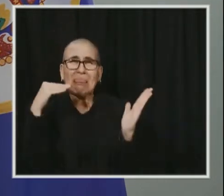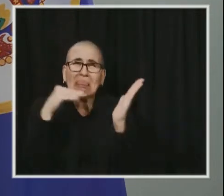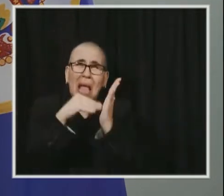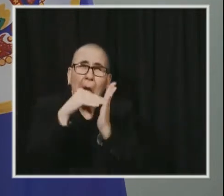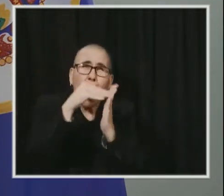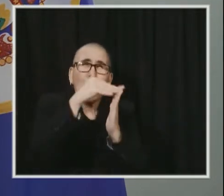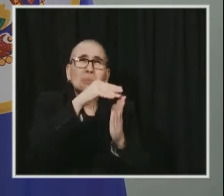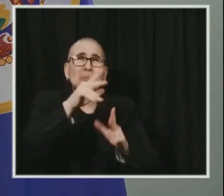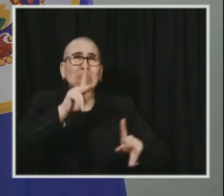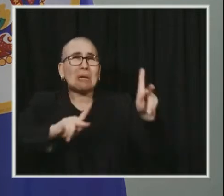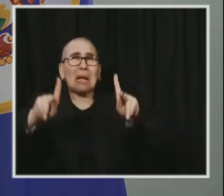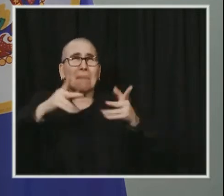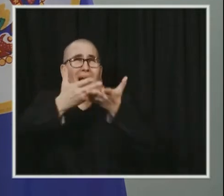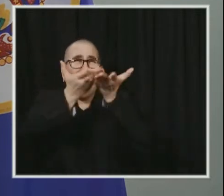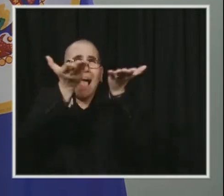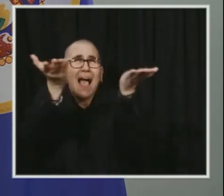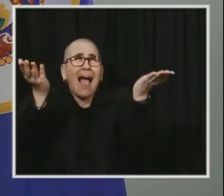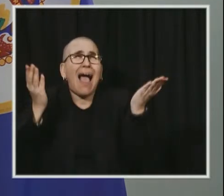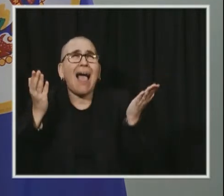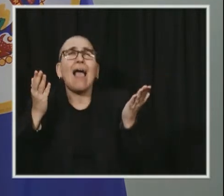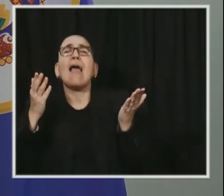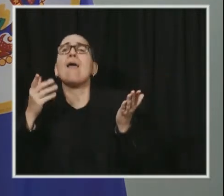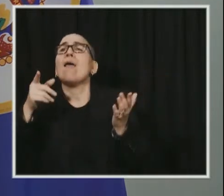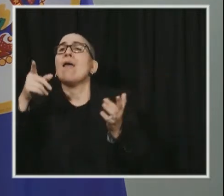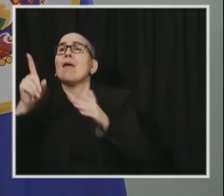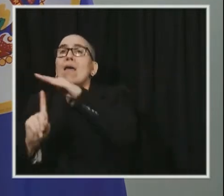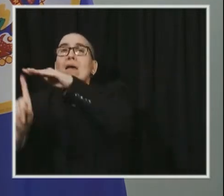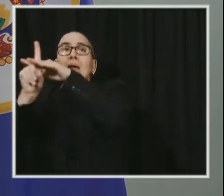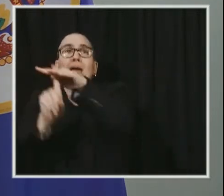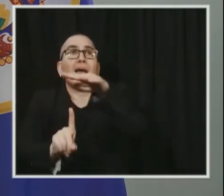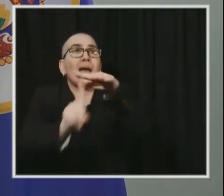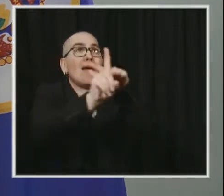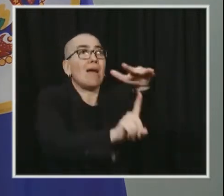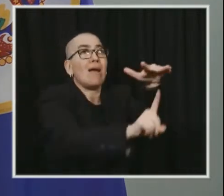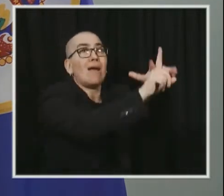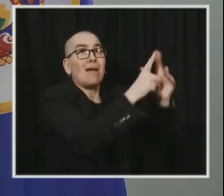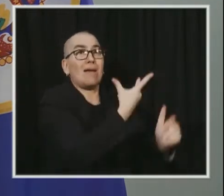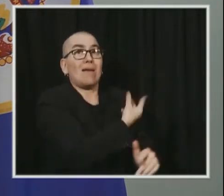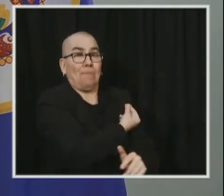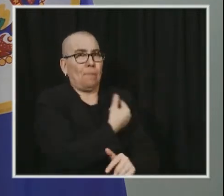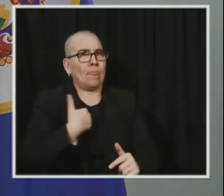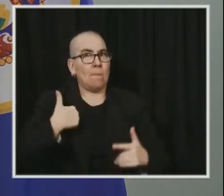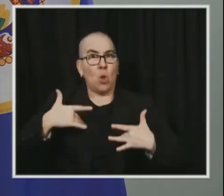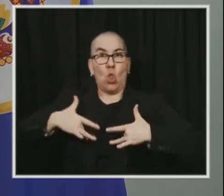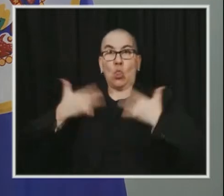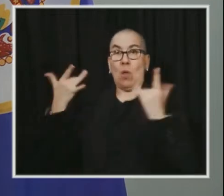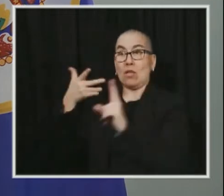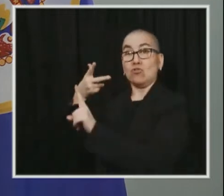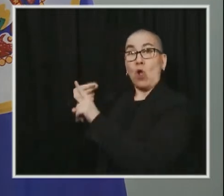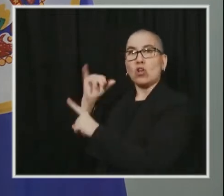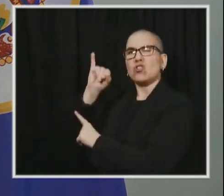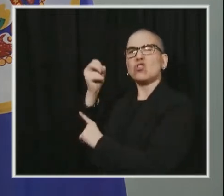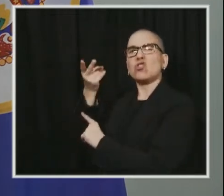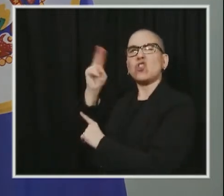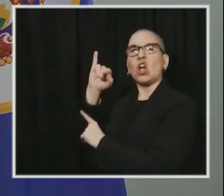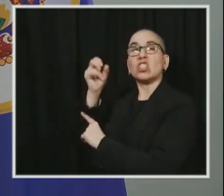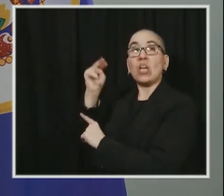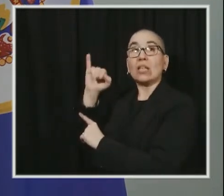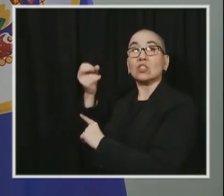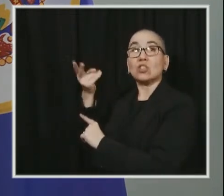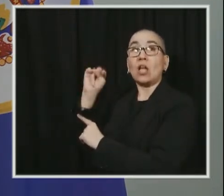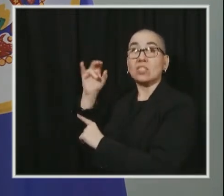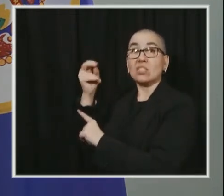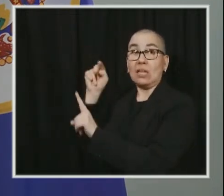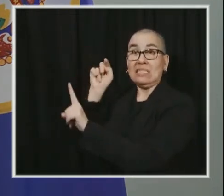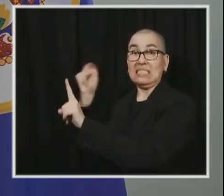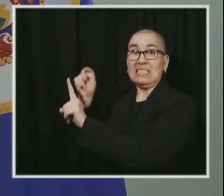vaccines. The one thing I will say is I'll be happy with Johnson & Johnson when I don't have to worry that it stays at 90 degrees below zero. But these vaccines got